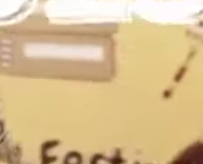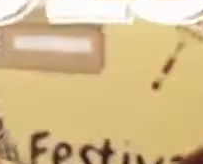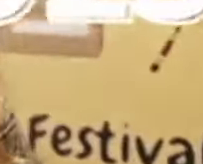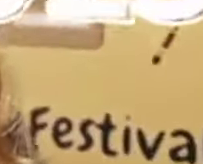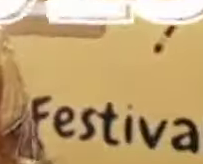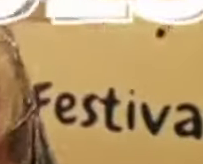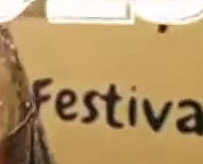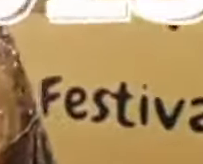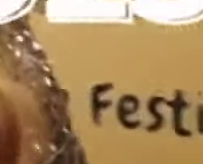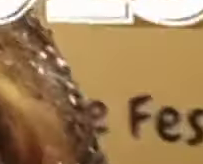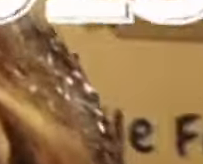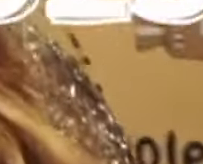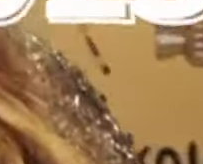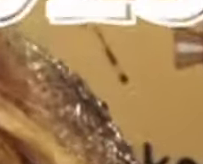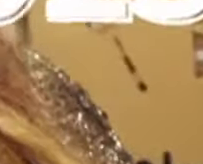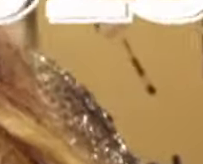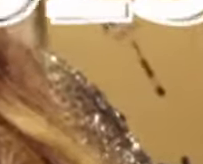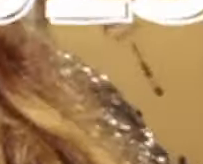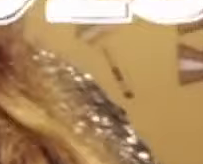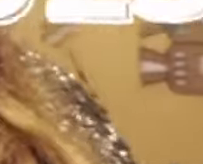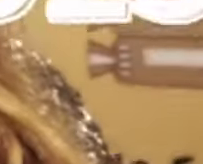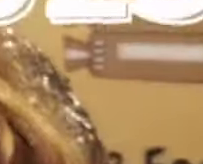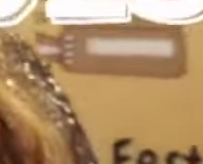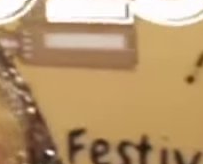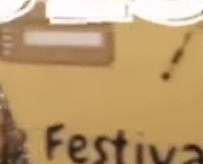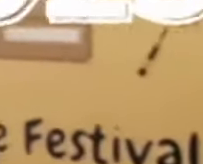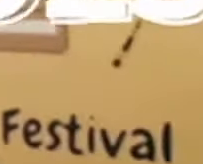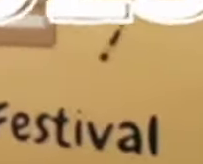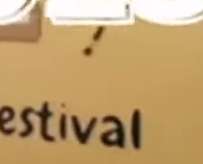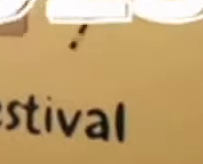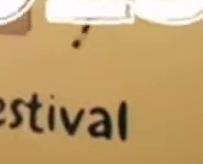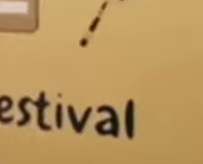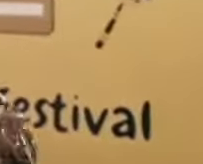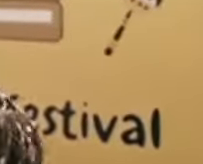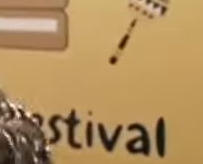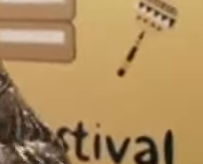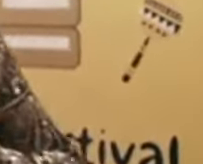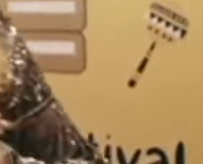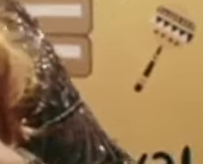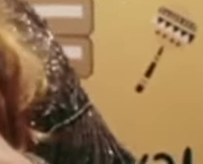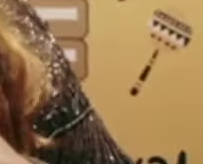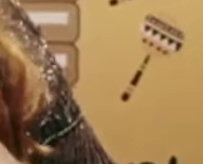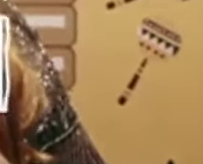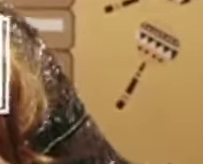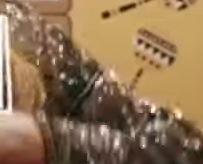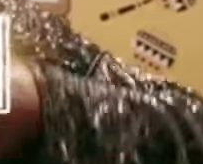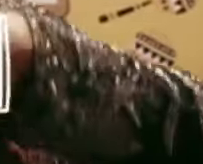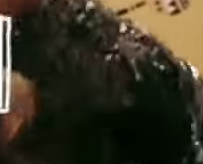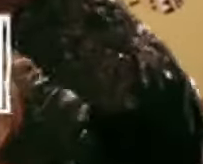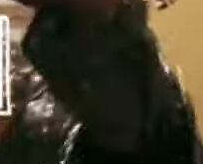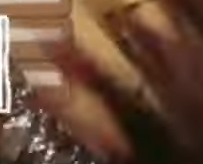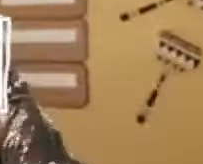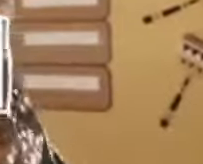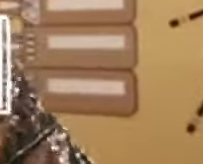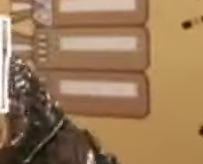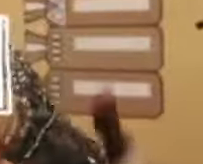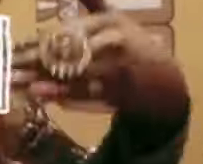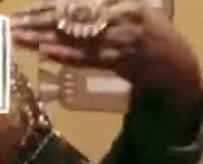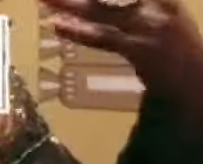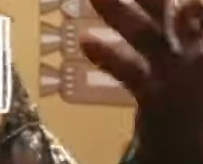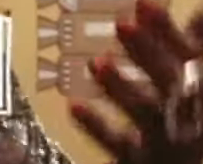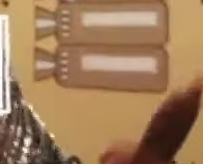Tarembi, December. Kuje na Lugole Festival. Mimi mama Miria Bell, mitakuja